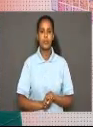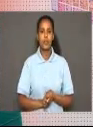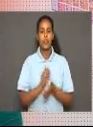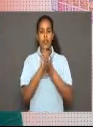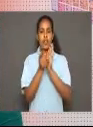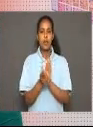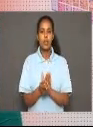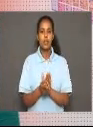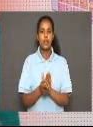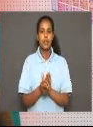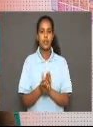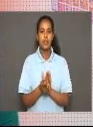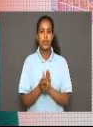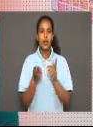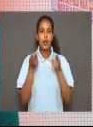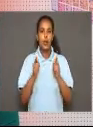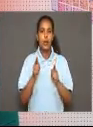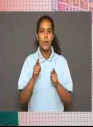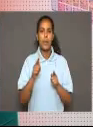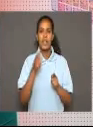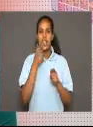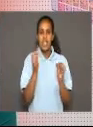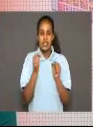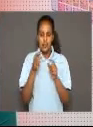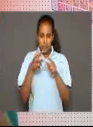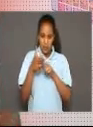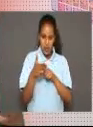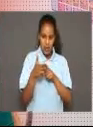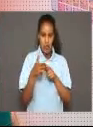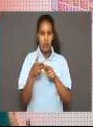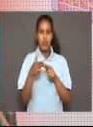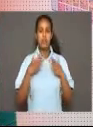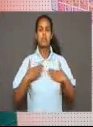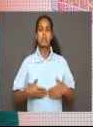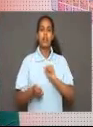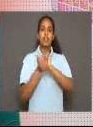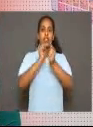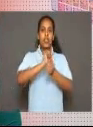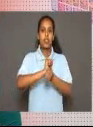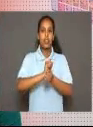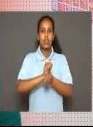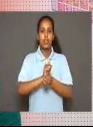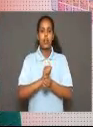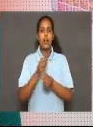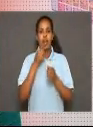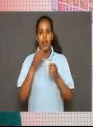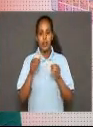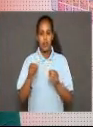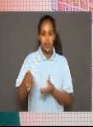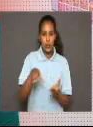For example, when an ice cube melts, it physically changes into a